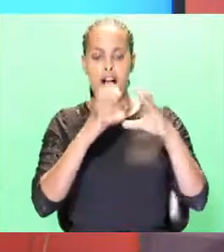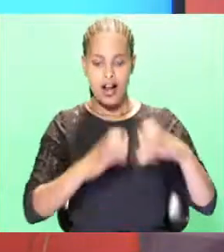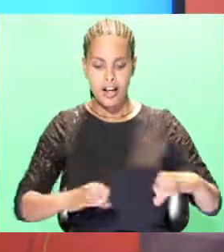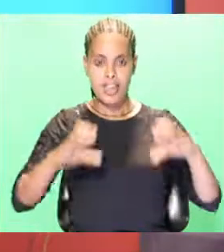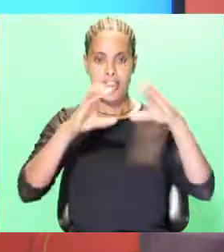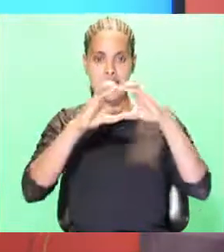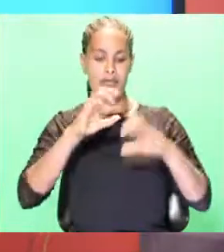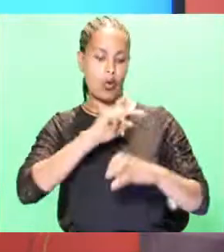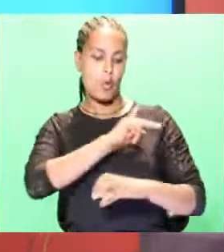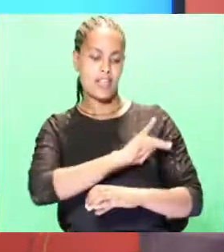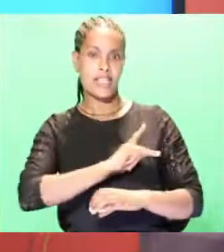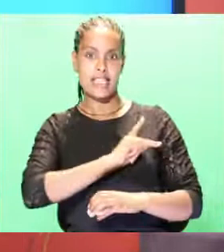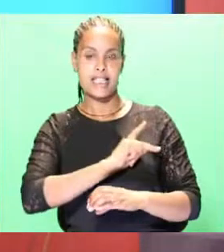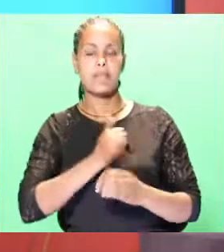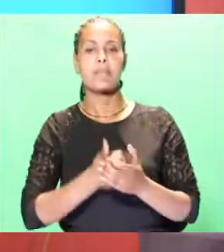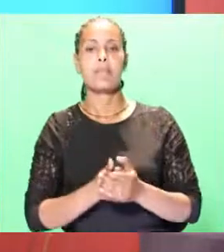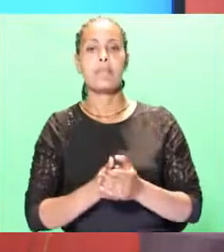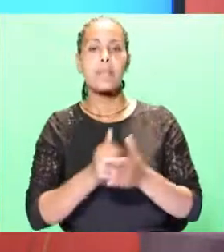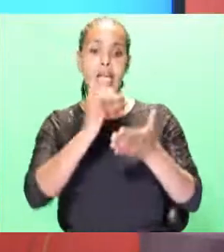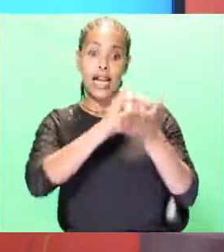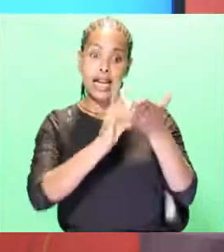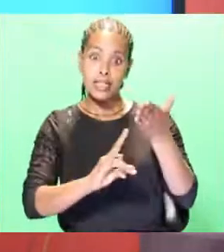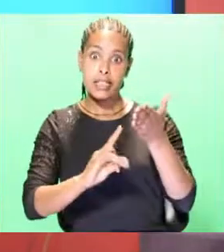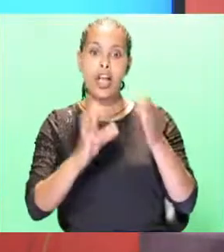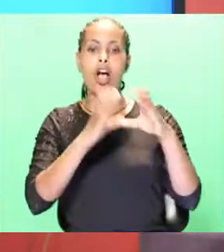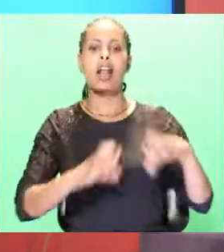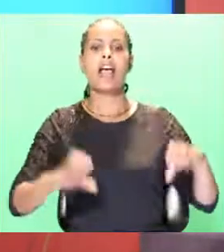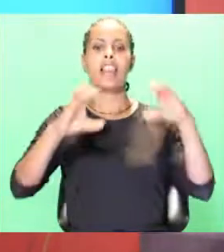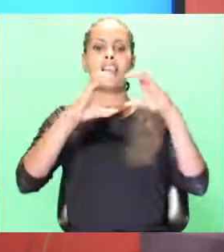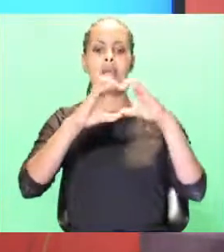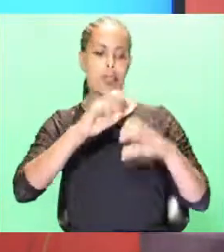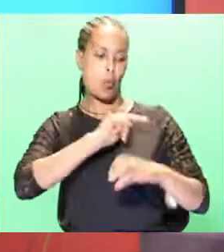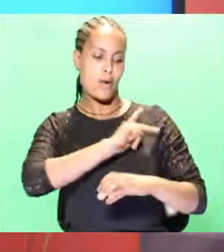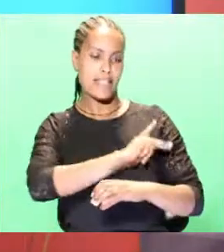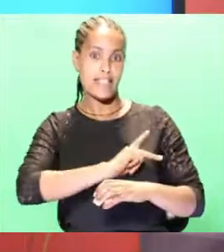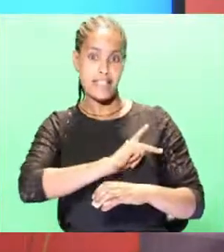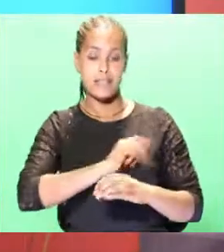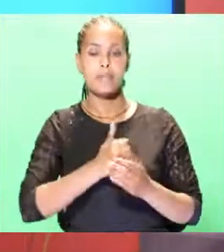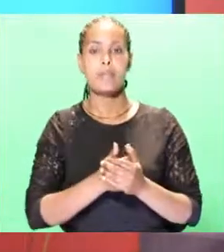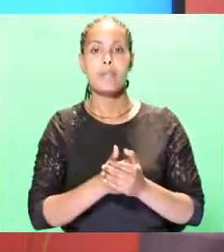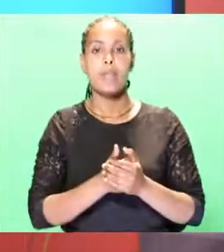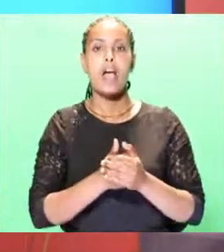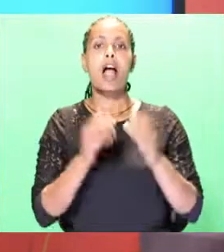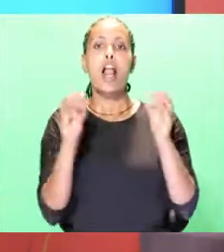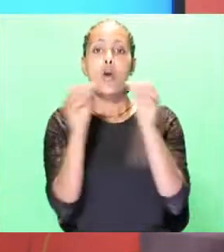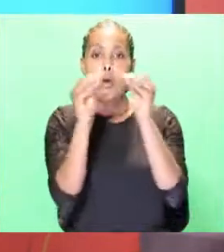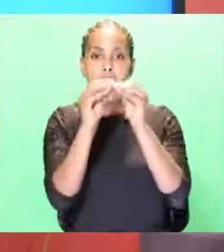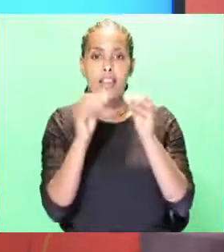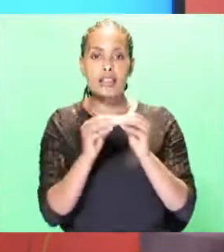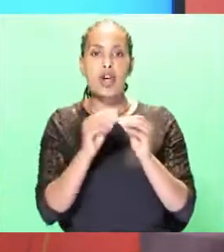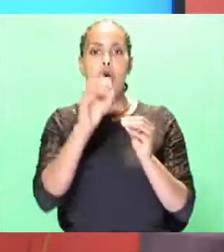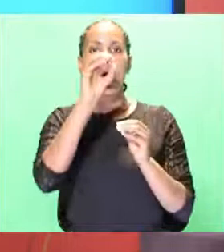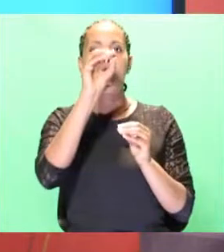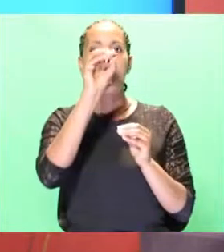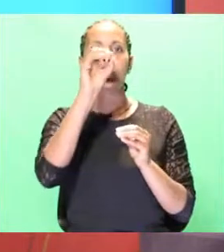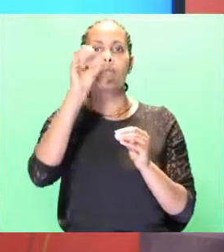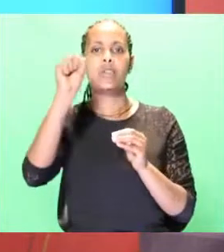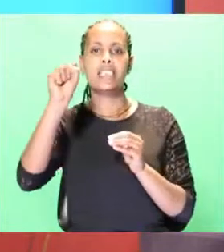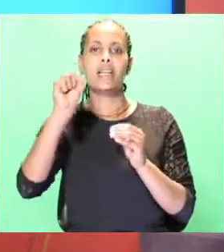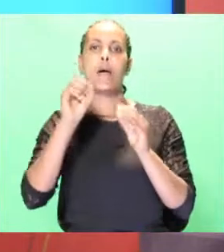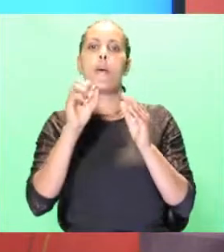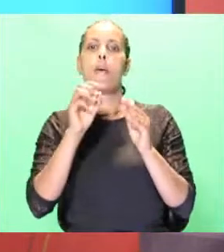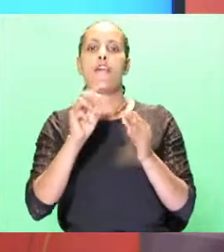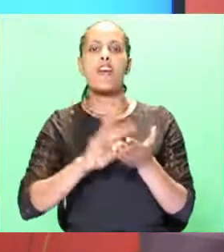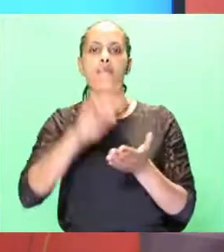colligative properties, list colligative properties, calculate osmotic pressure,